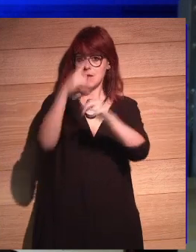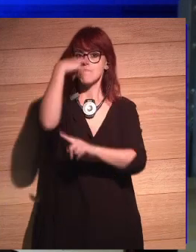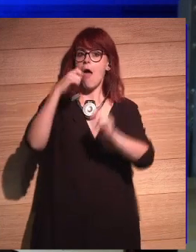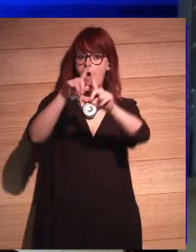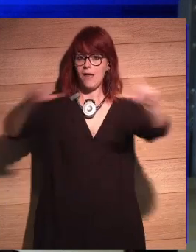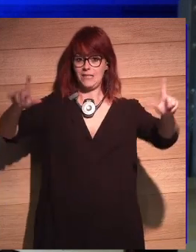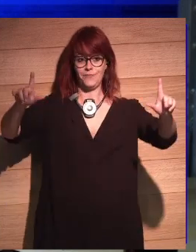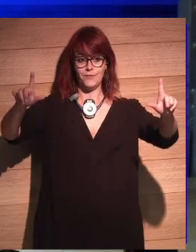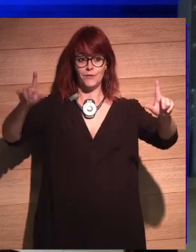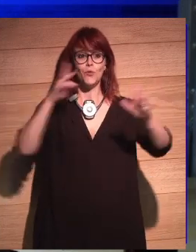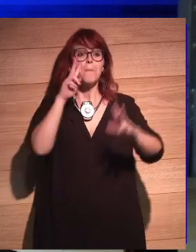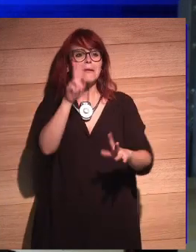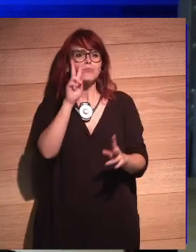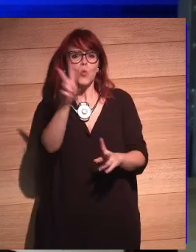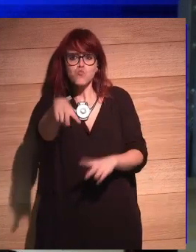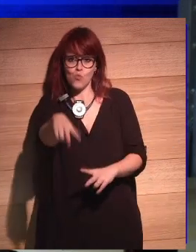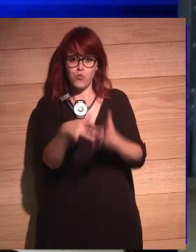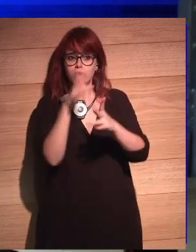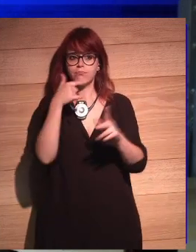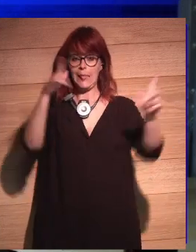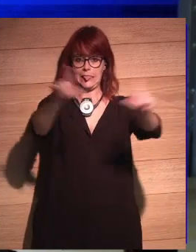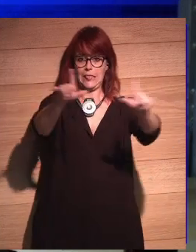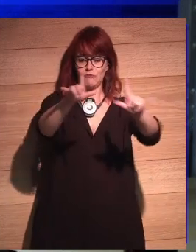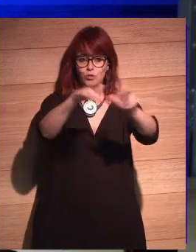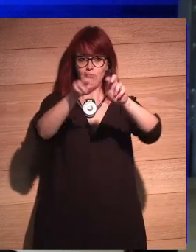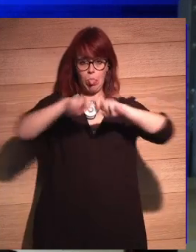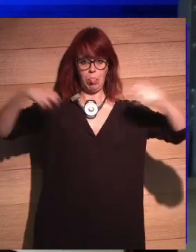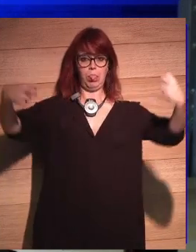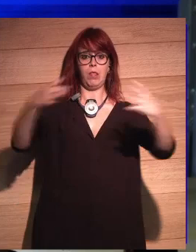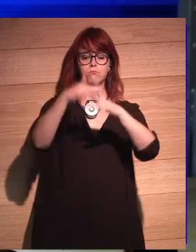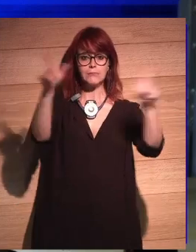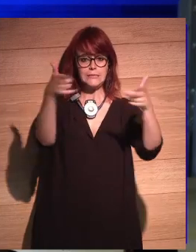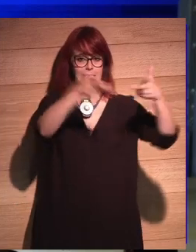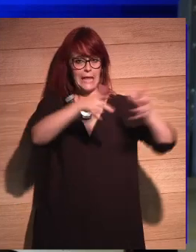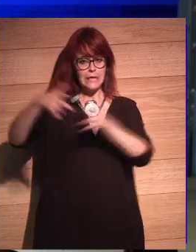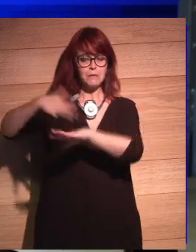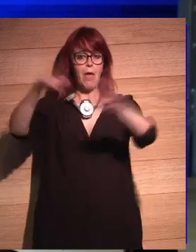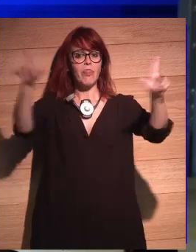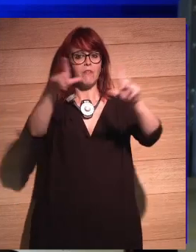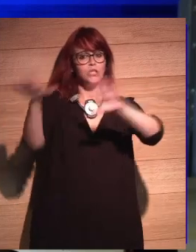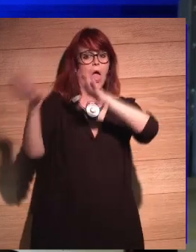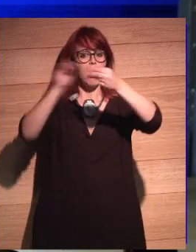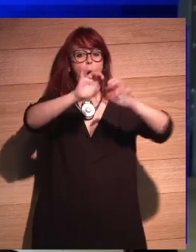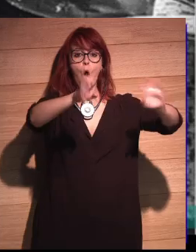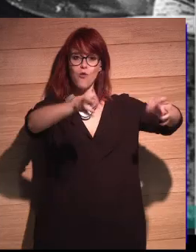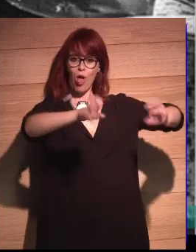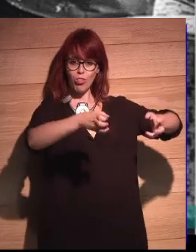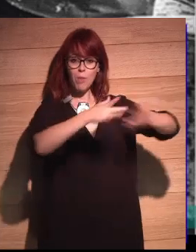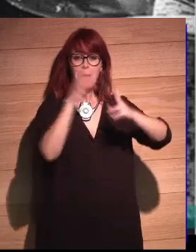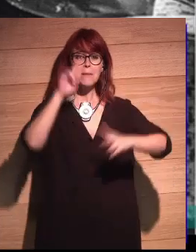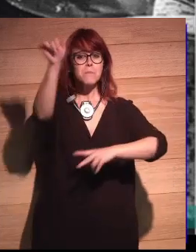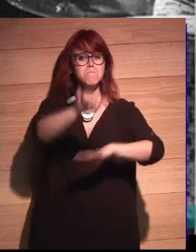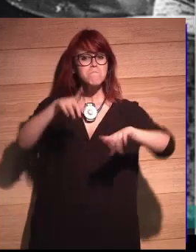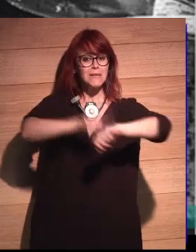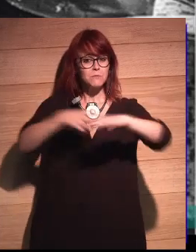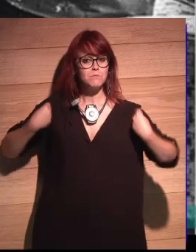experience ever, except for in pictures, of people sitting around a TV or a radio watching the same thing, listening to the same